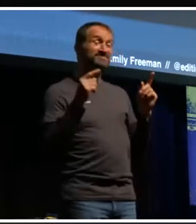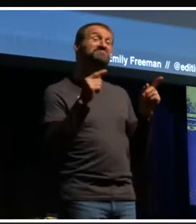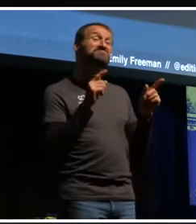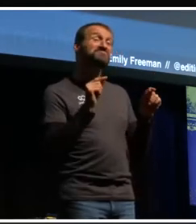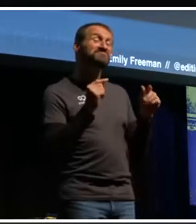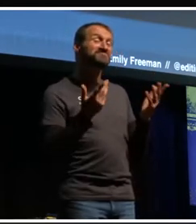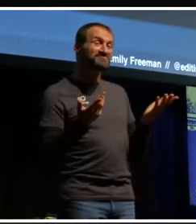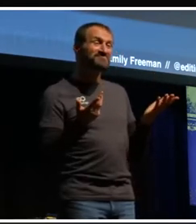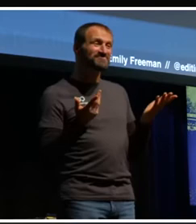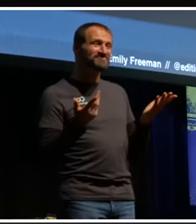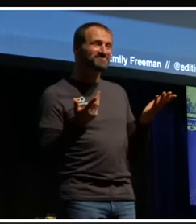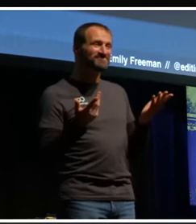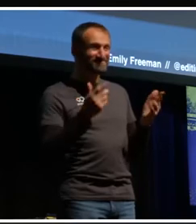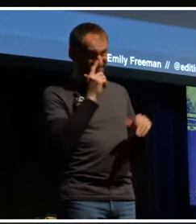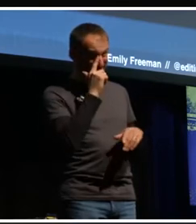Not a